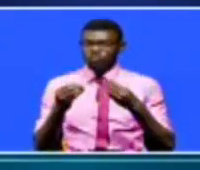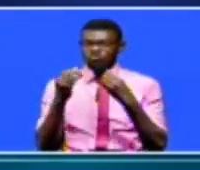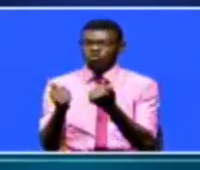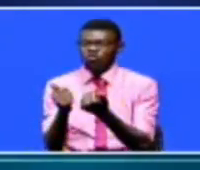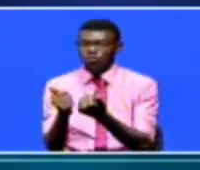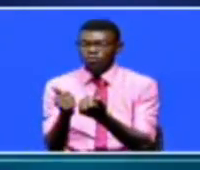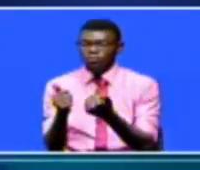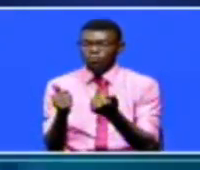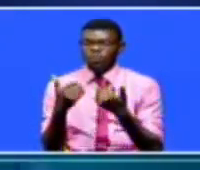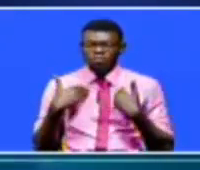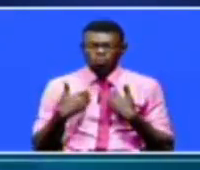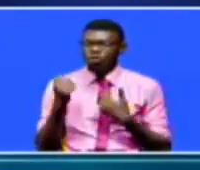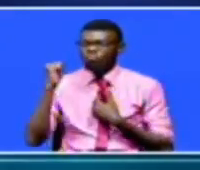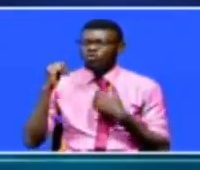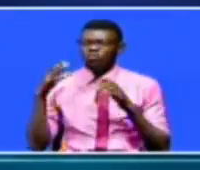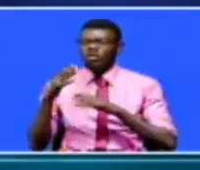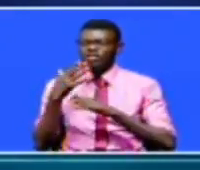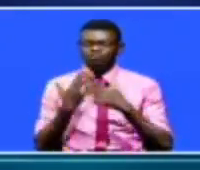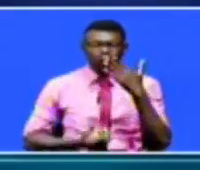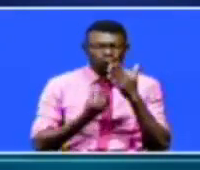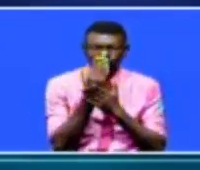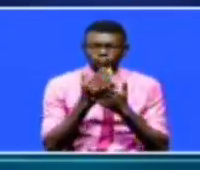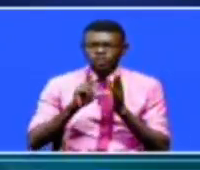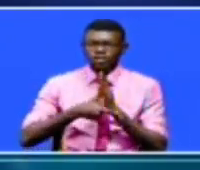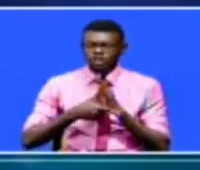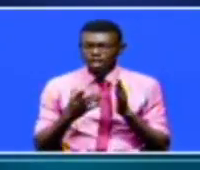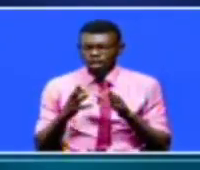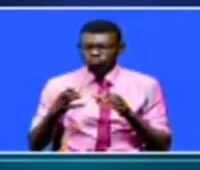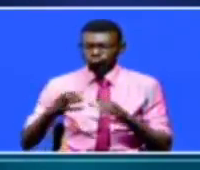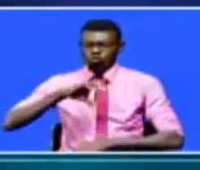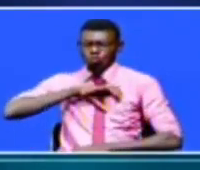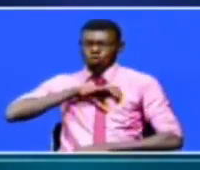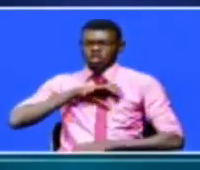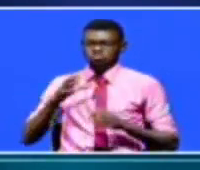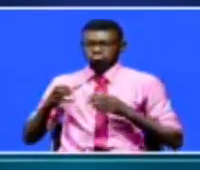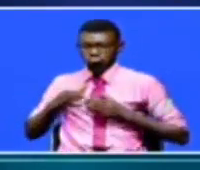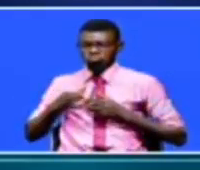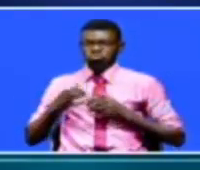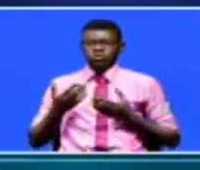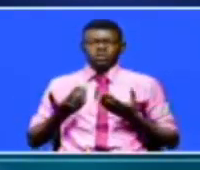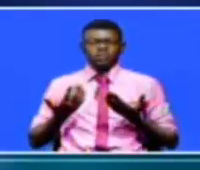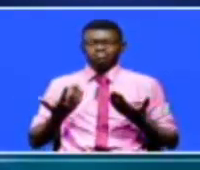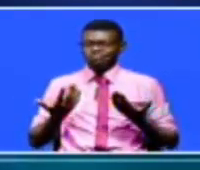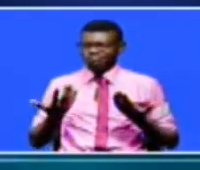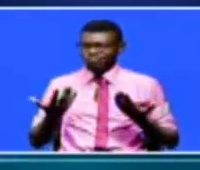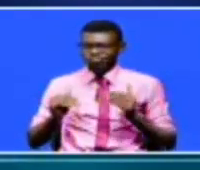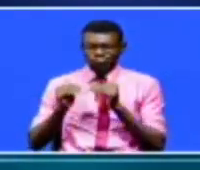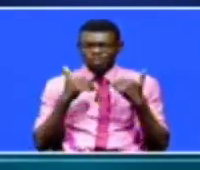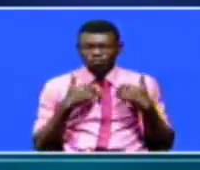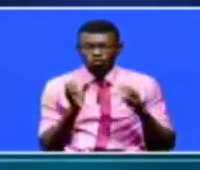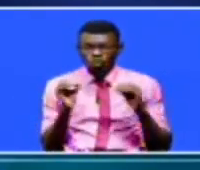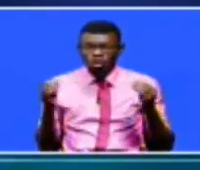parties, then we make them personal properties, and we always kill democracy. There is no reason you should be going out in the